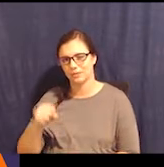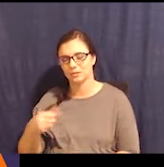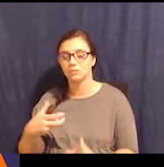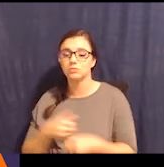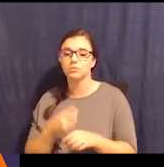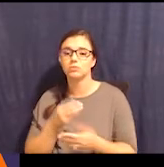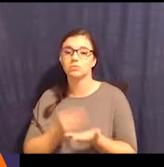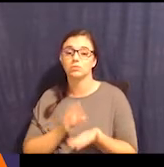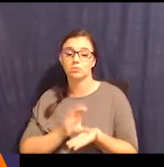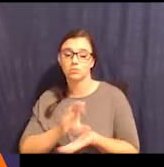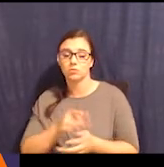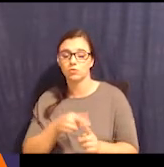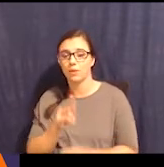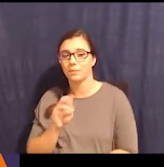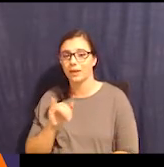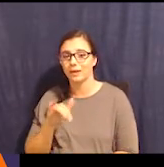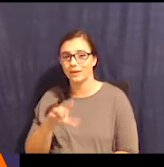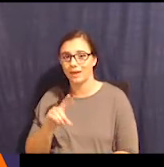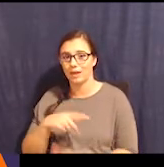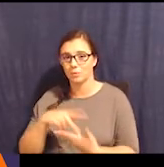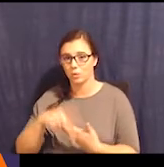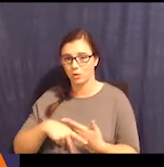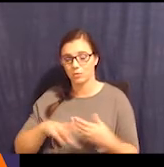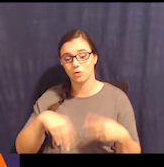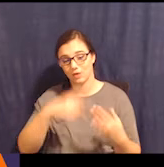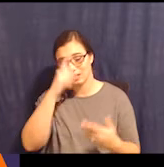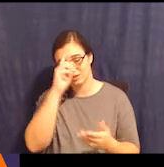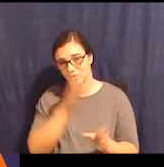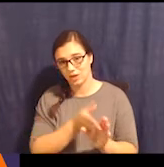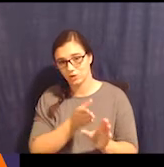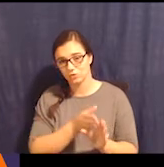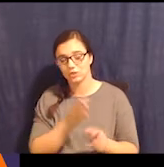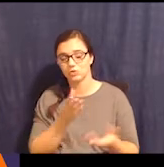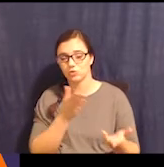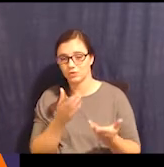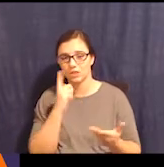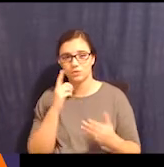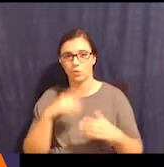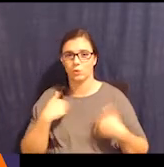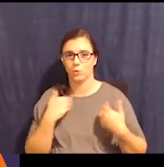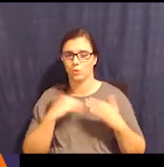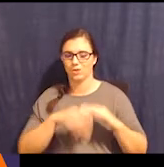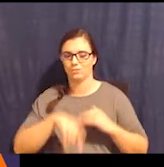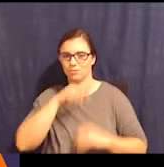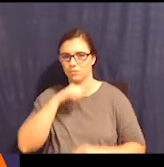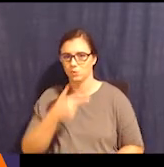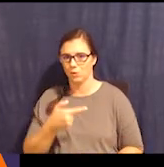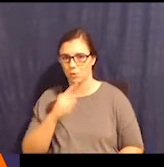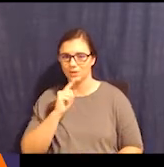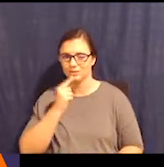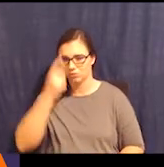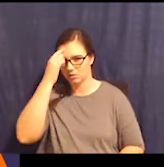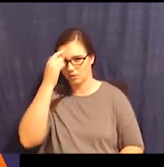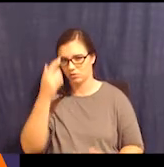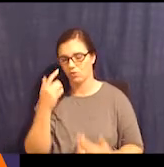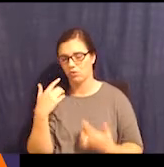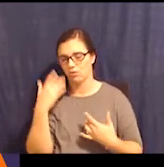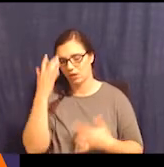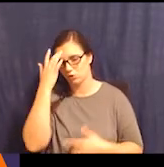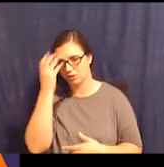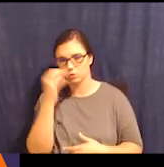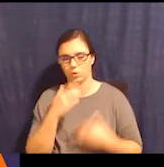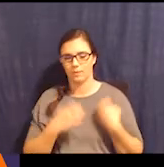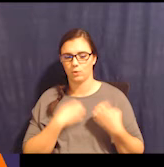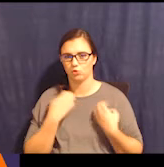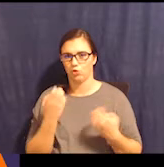youth under 21 years of age with serious mental illness or emotional disturbance and require inpatient residential care.